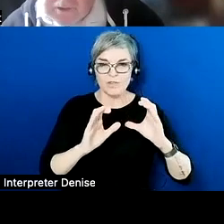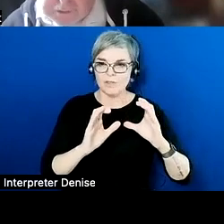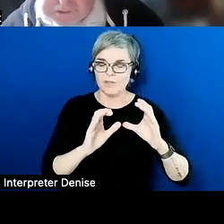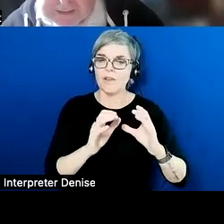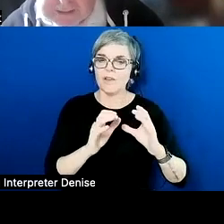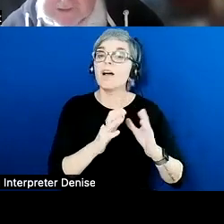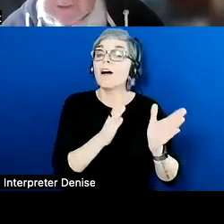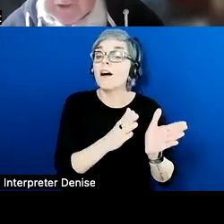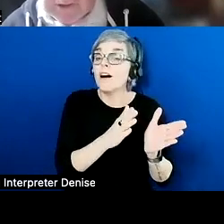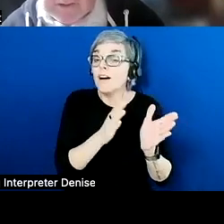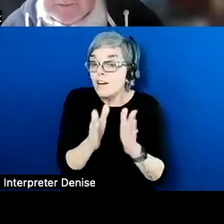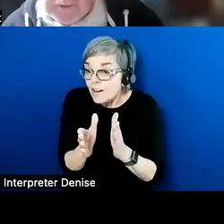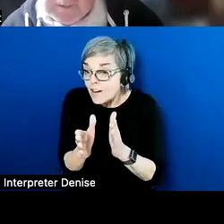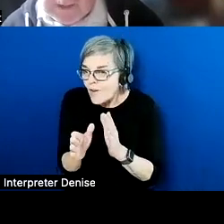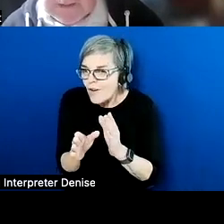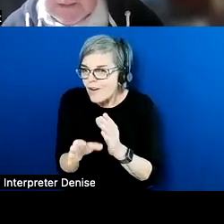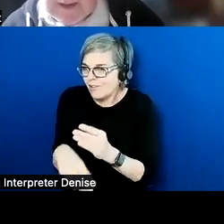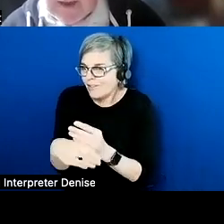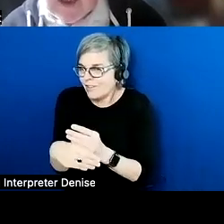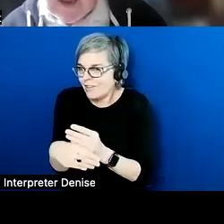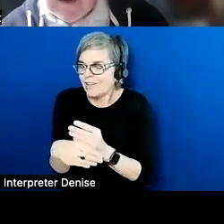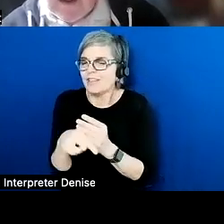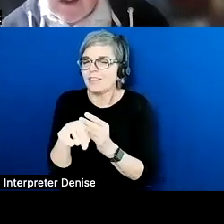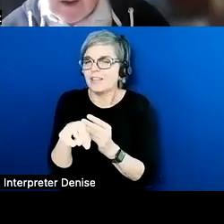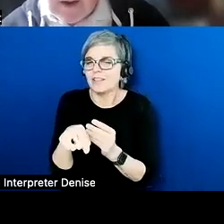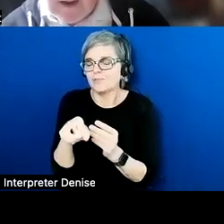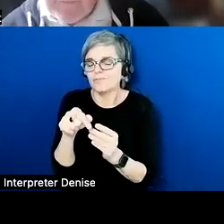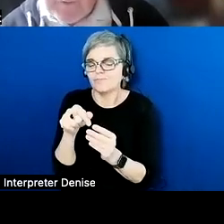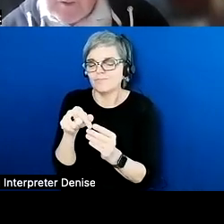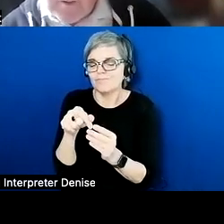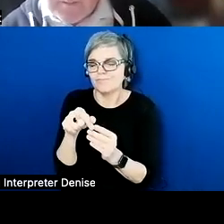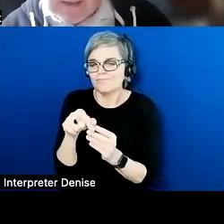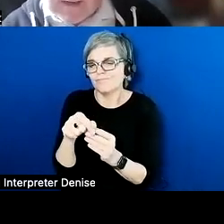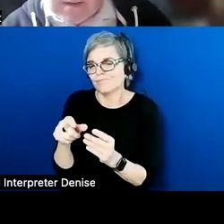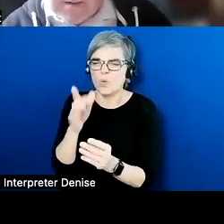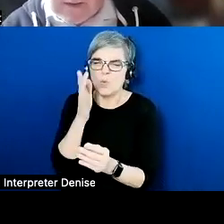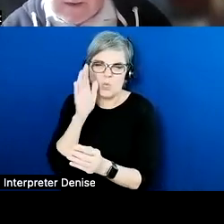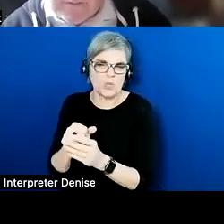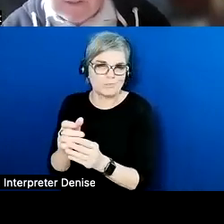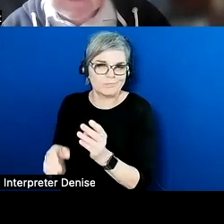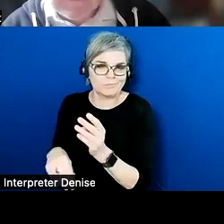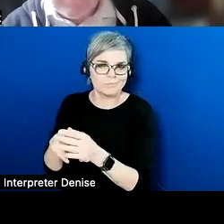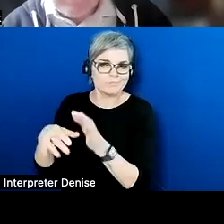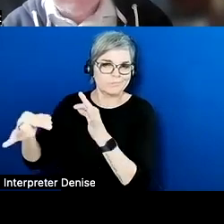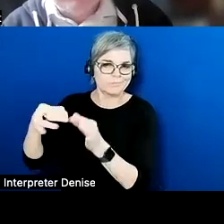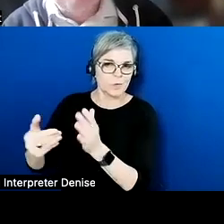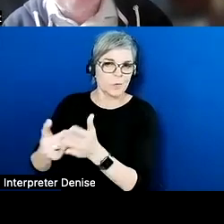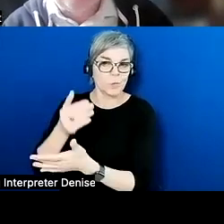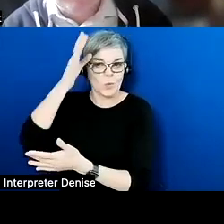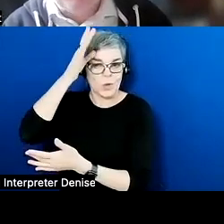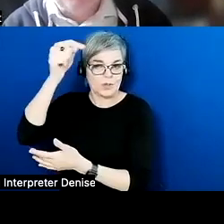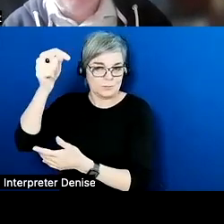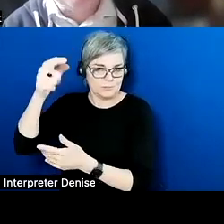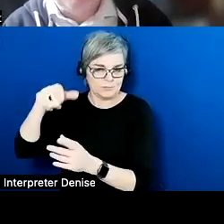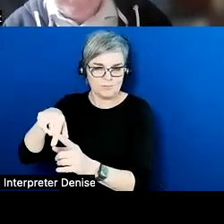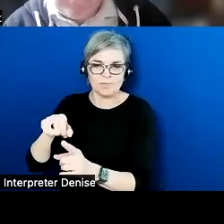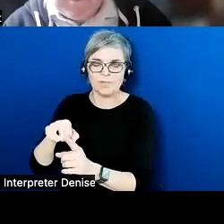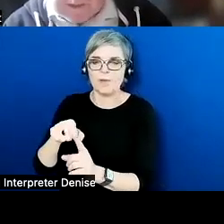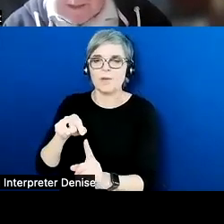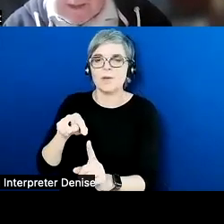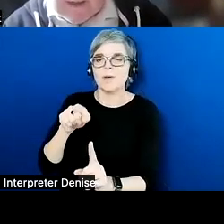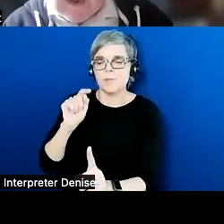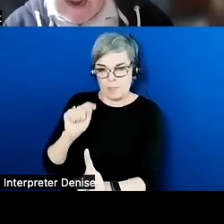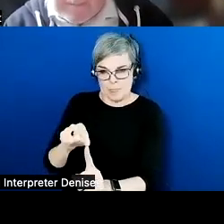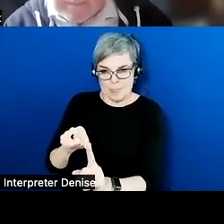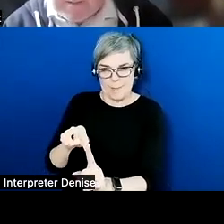new concept just in a few minutes. And if you begin to think of this as if it were a piece of